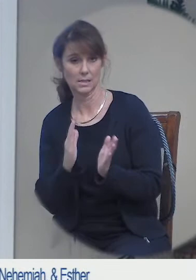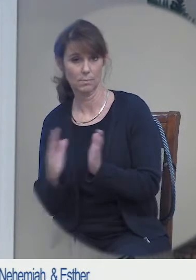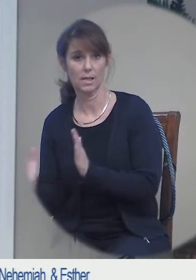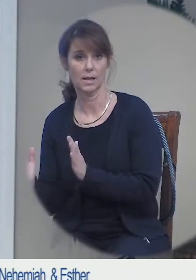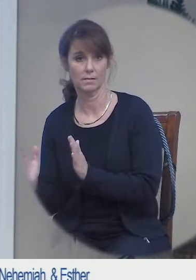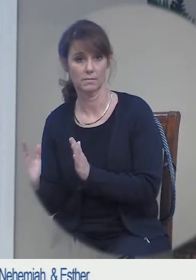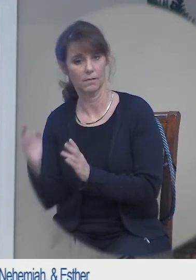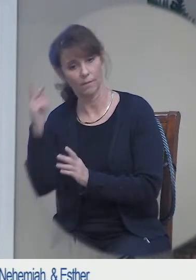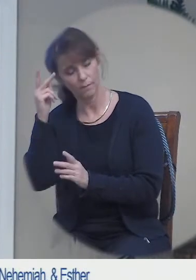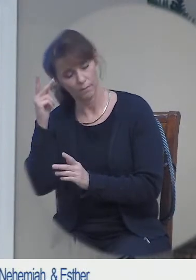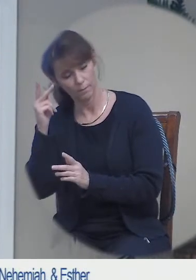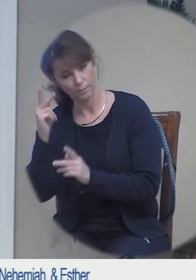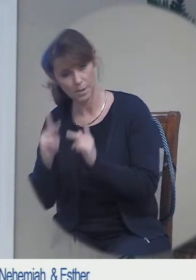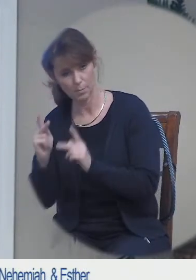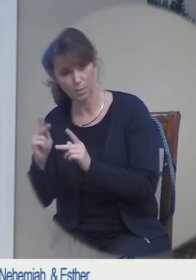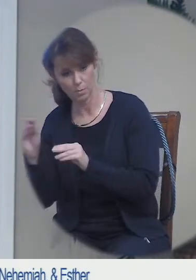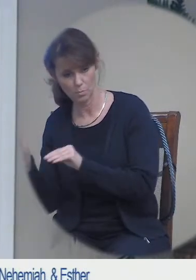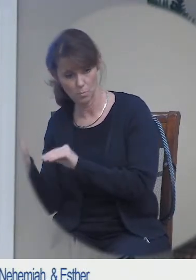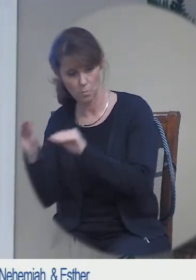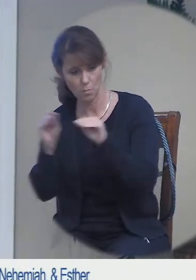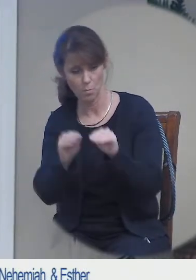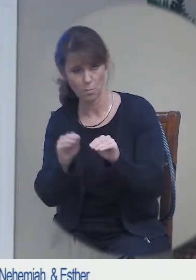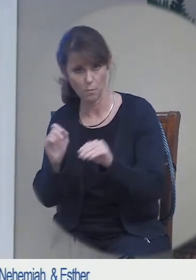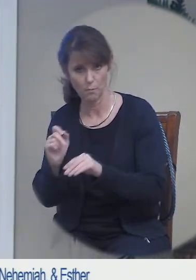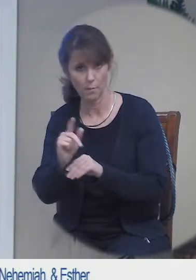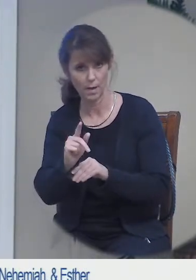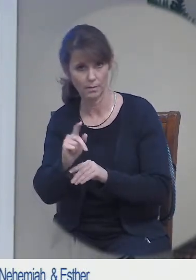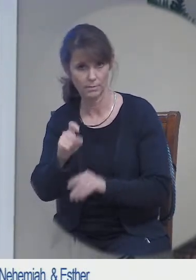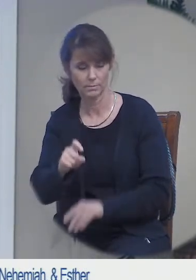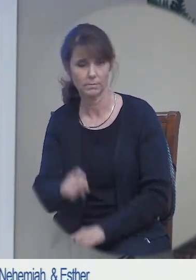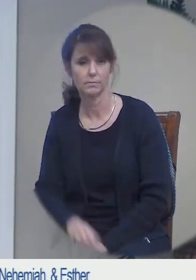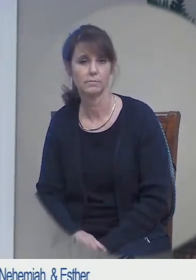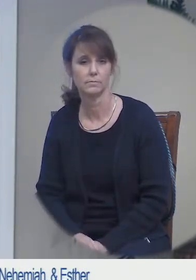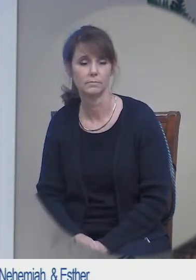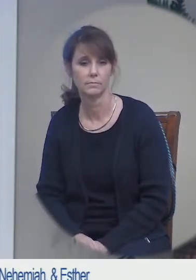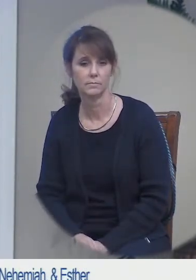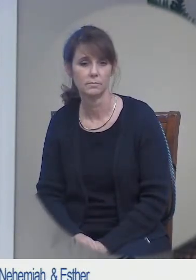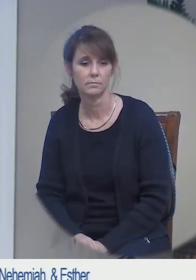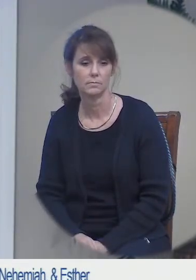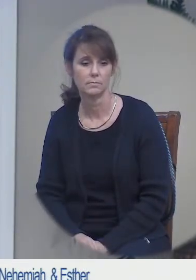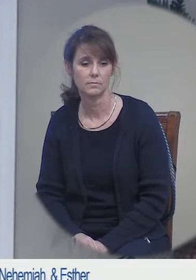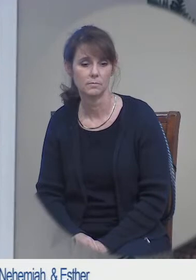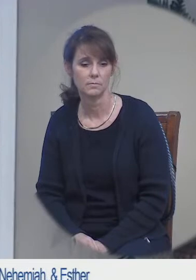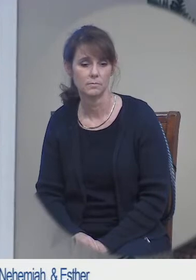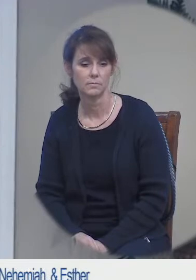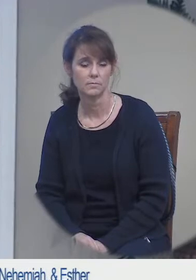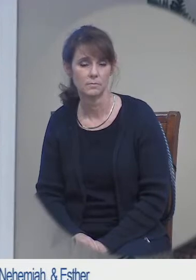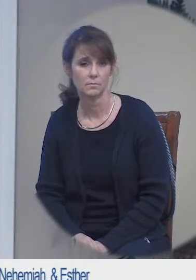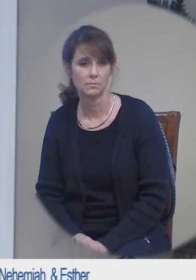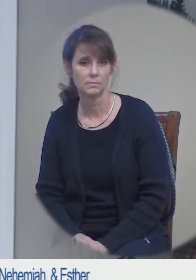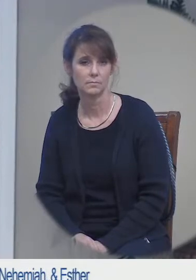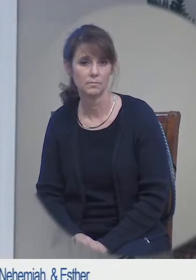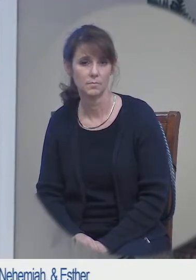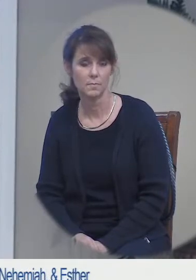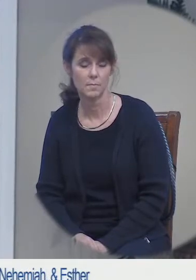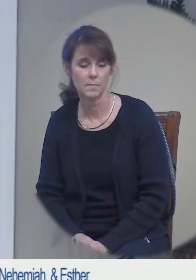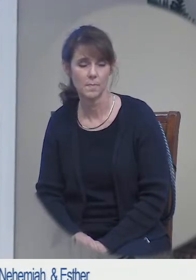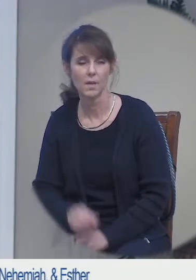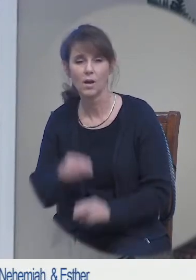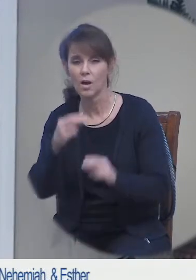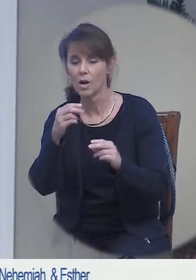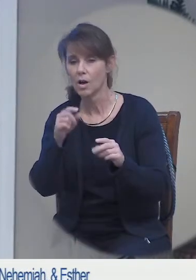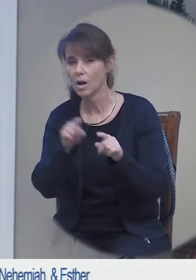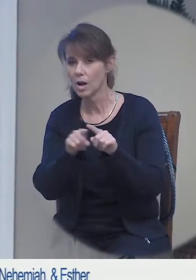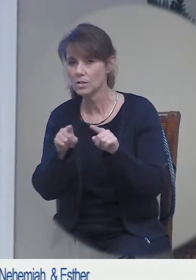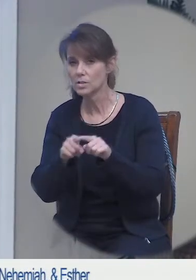of it. The other part, I guess, I think is important to note in this. I think in some ways this list shows us